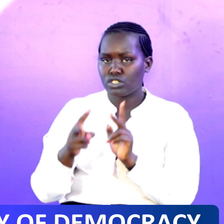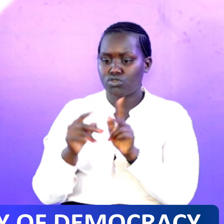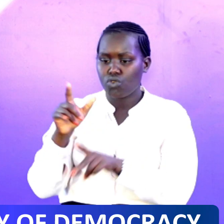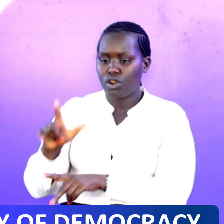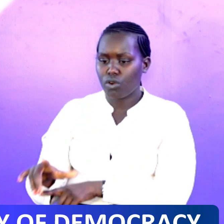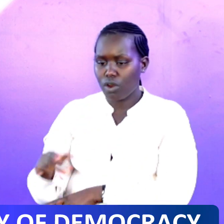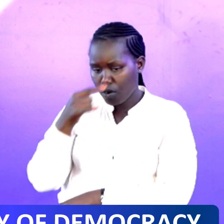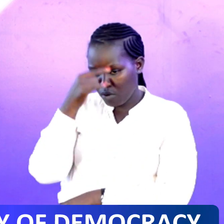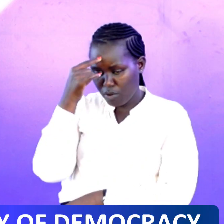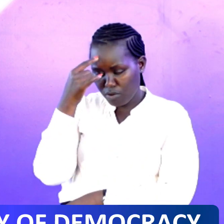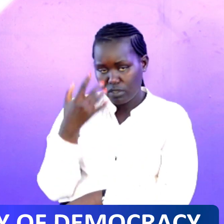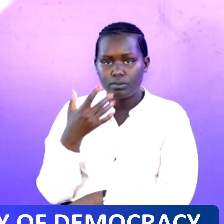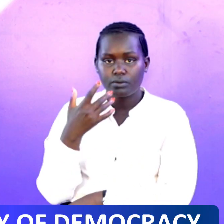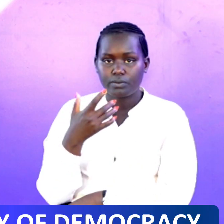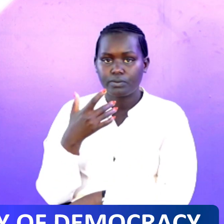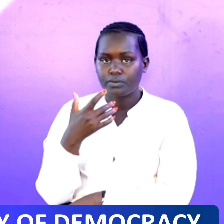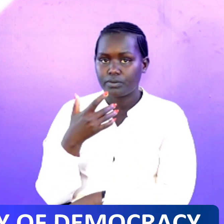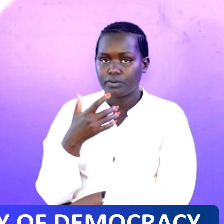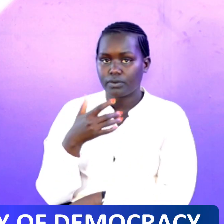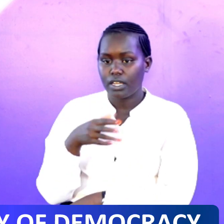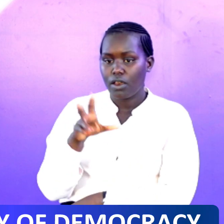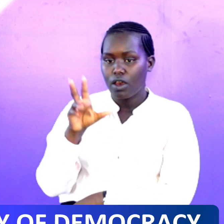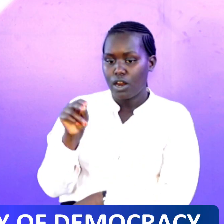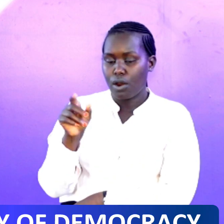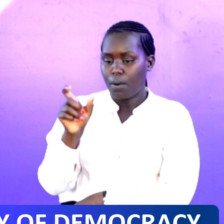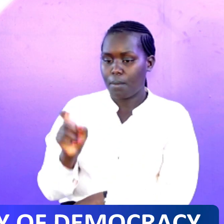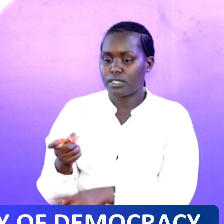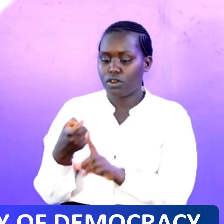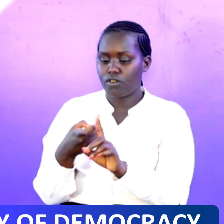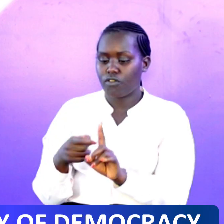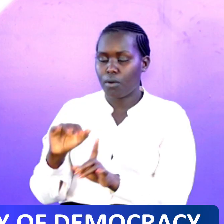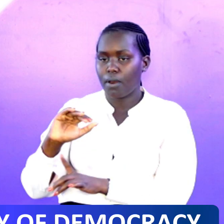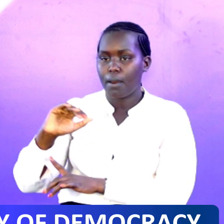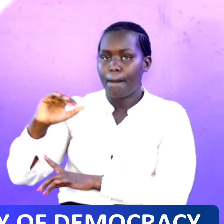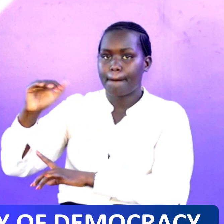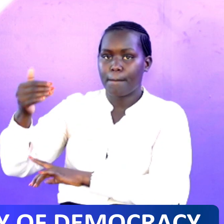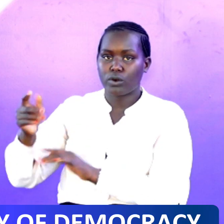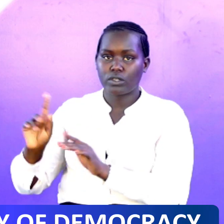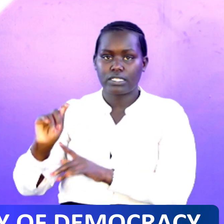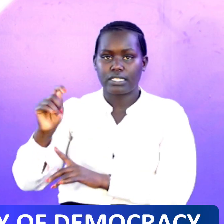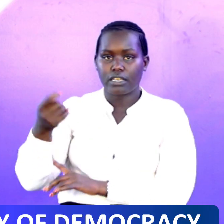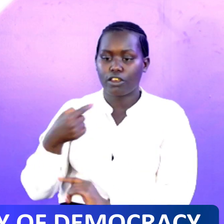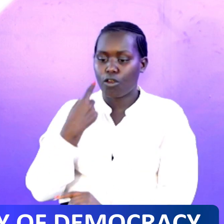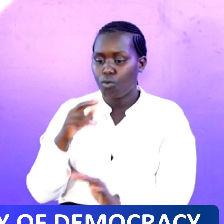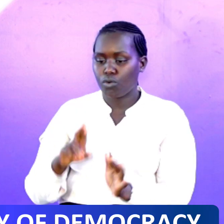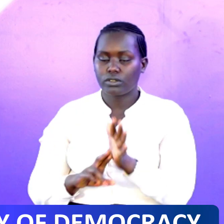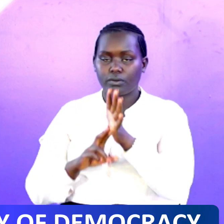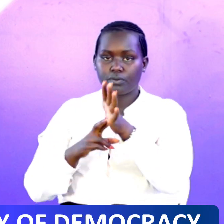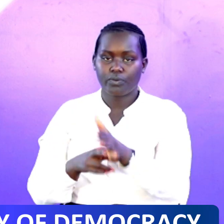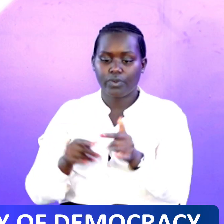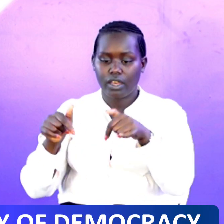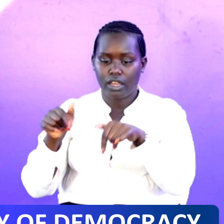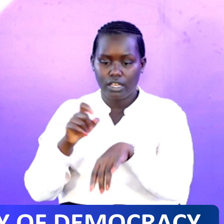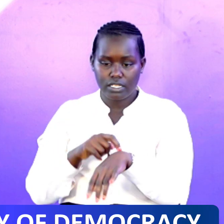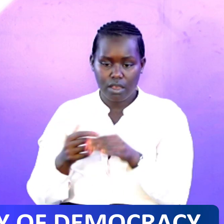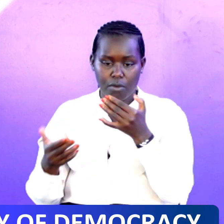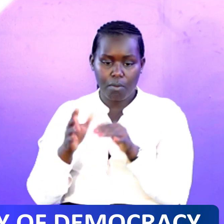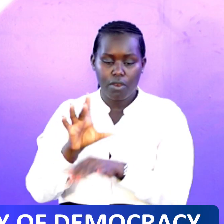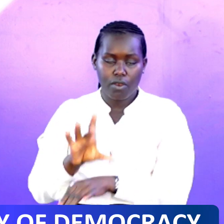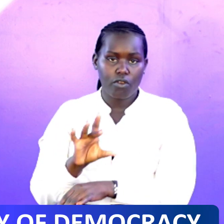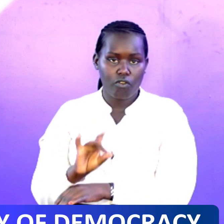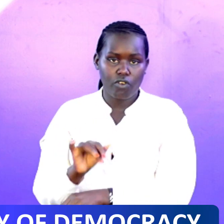because there was nobody from Mount Kenya who was a presidential candidate, isn't it? Now, this time, you might find that